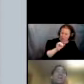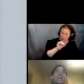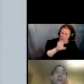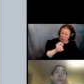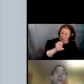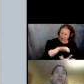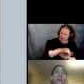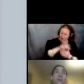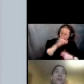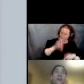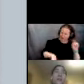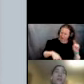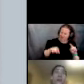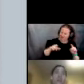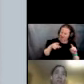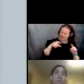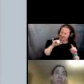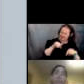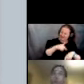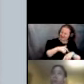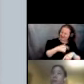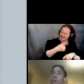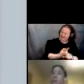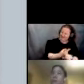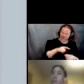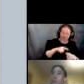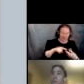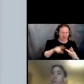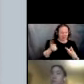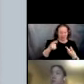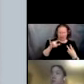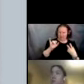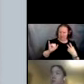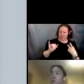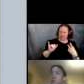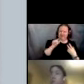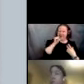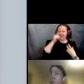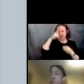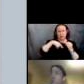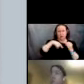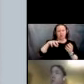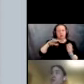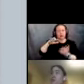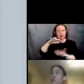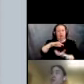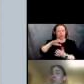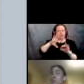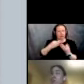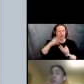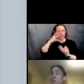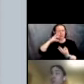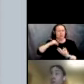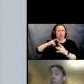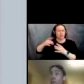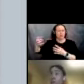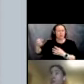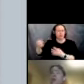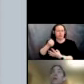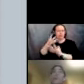B, had never really thought about mixed families in camp. And so my project for the